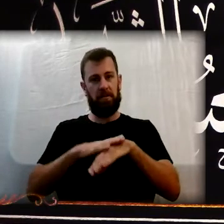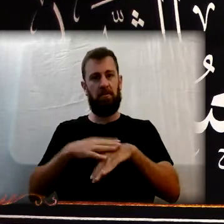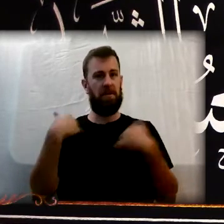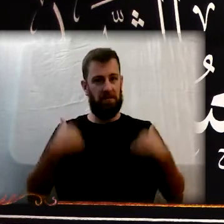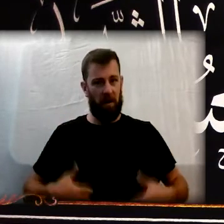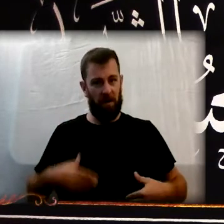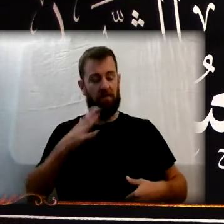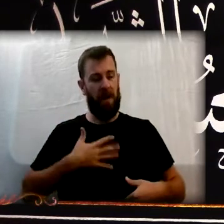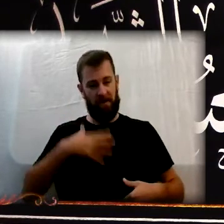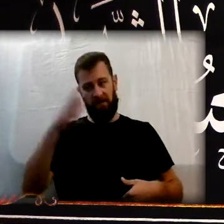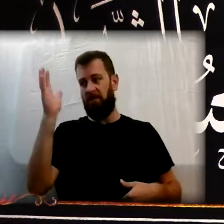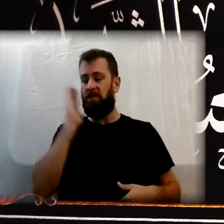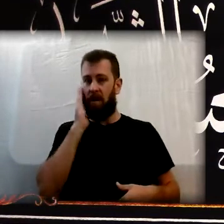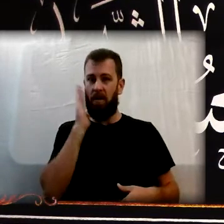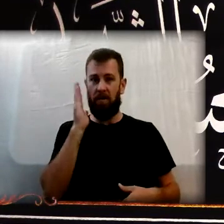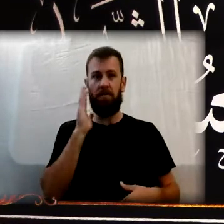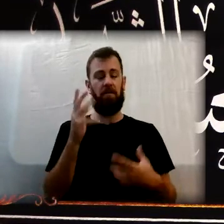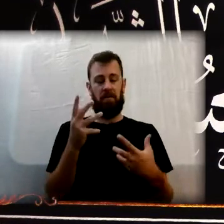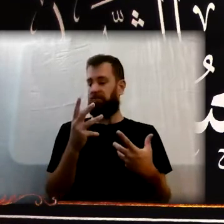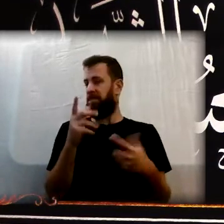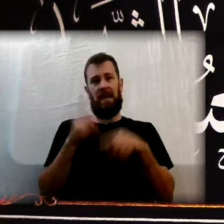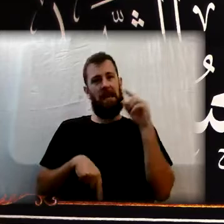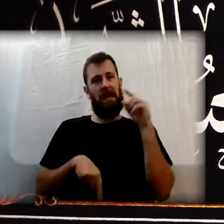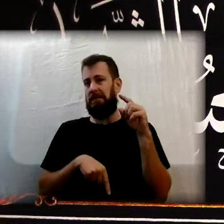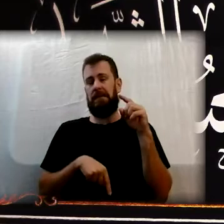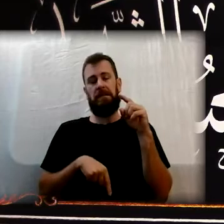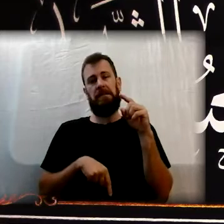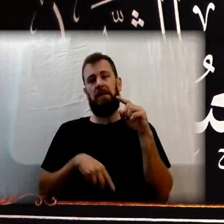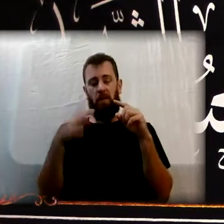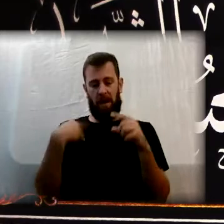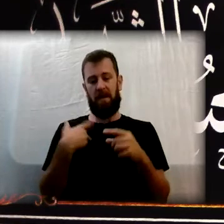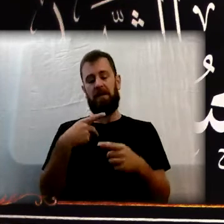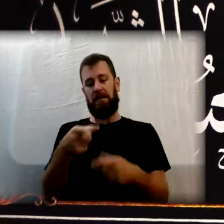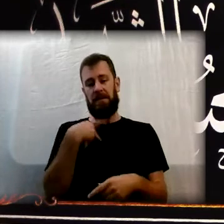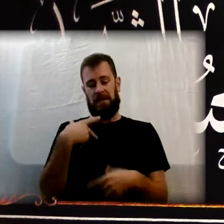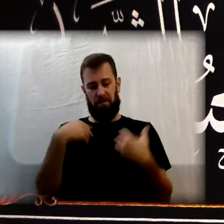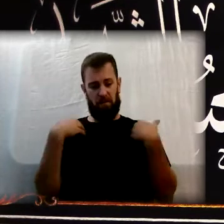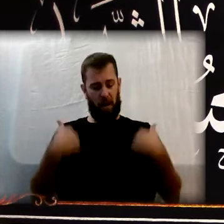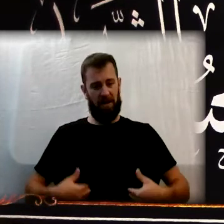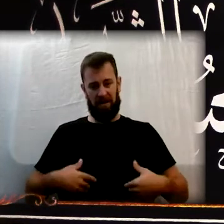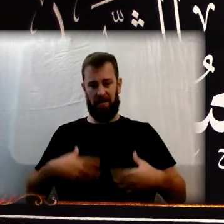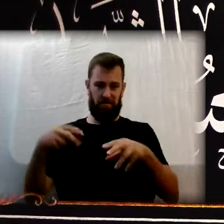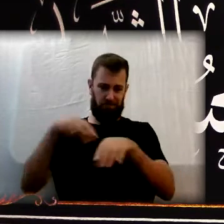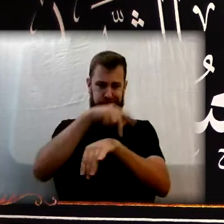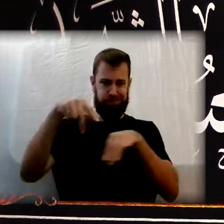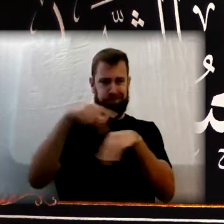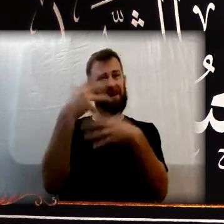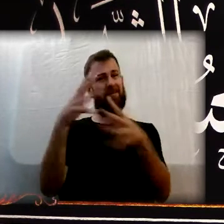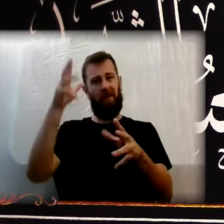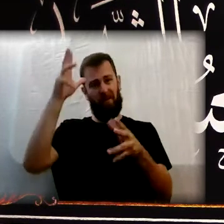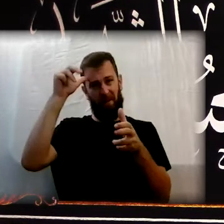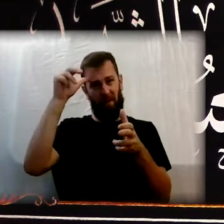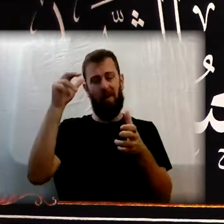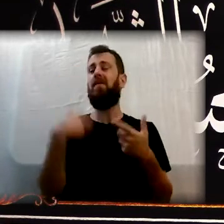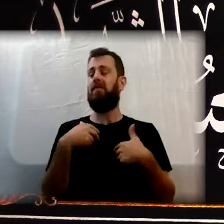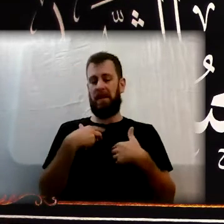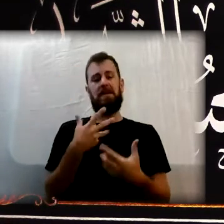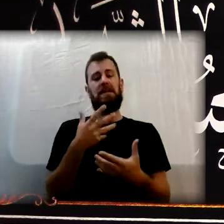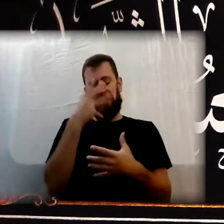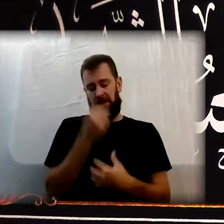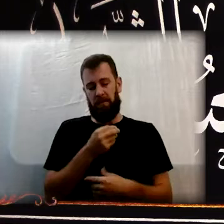father, as his chest has been trampled, and that is why I am sleeping at the feet of my